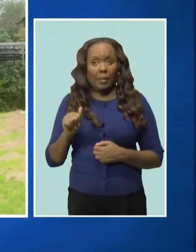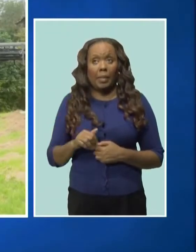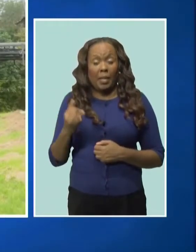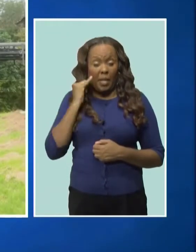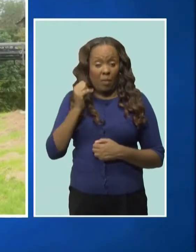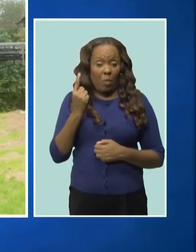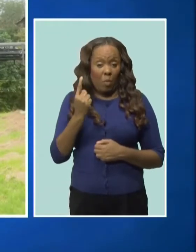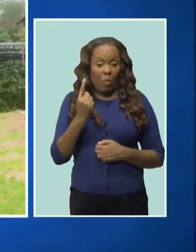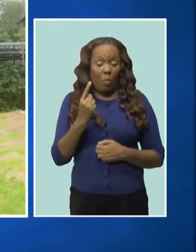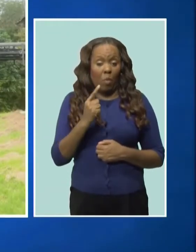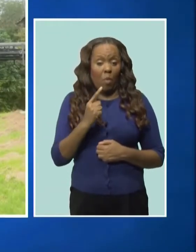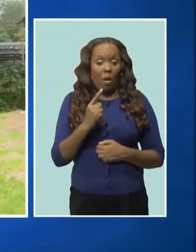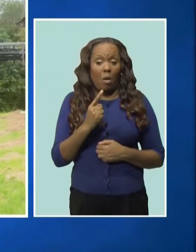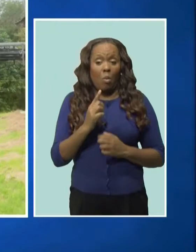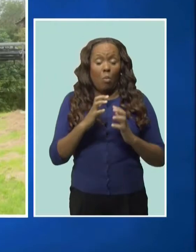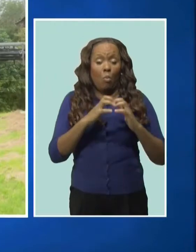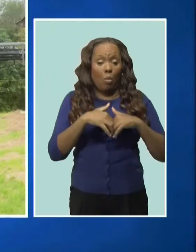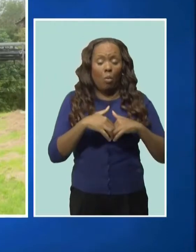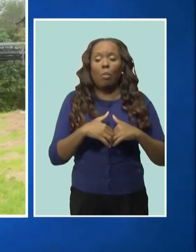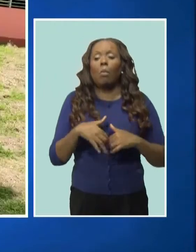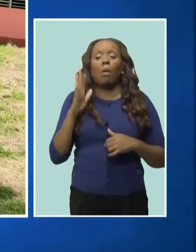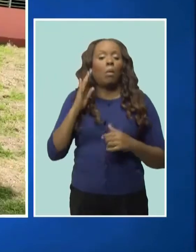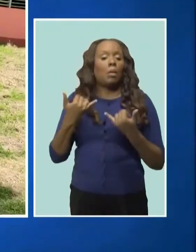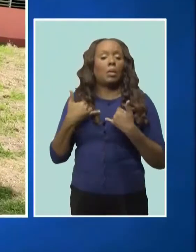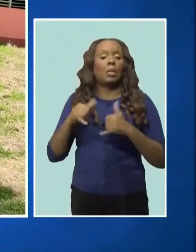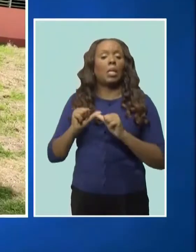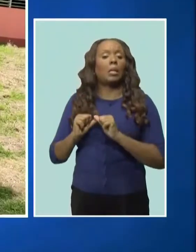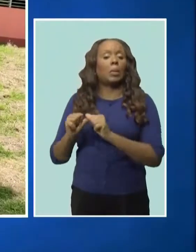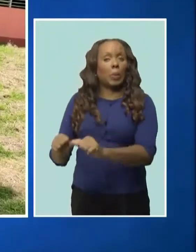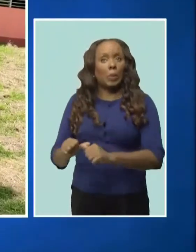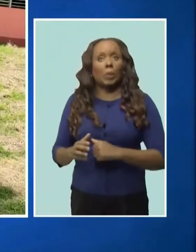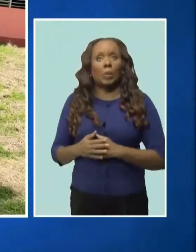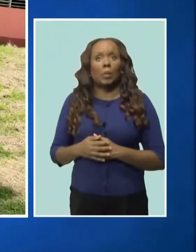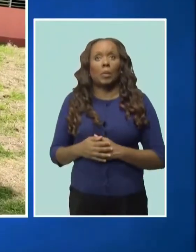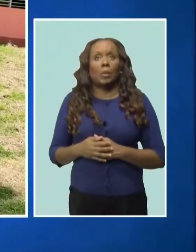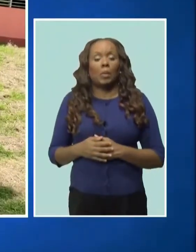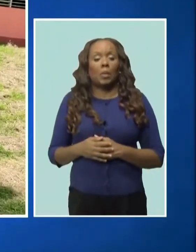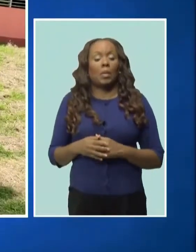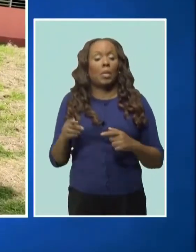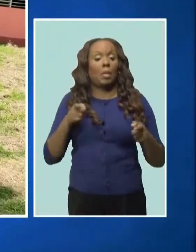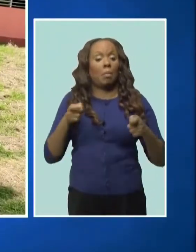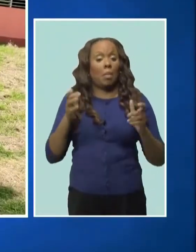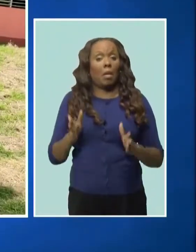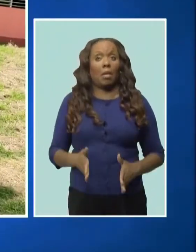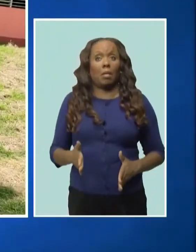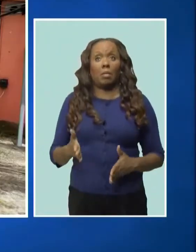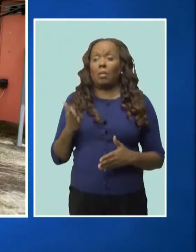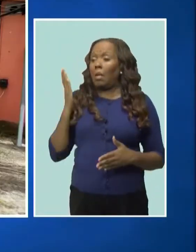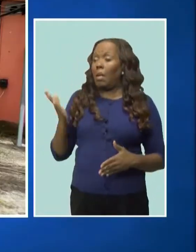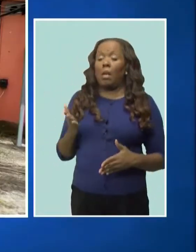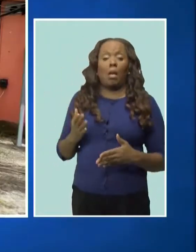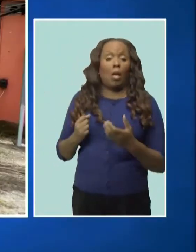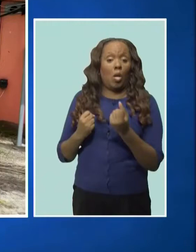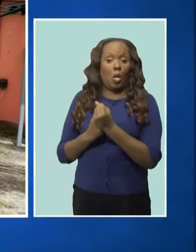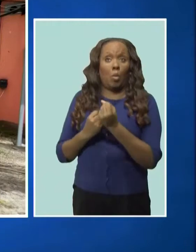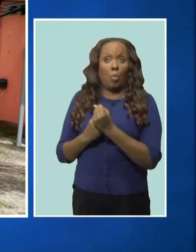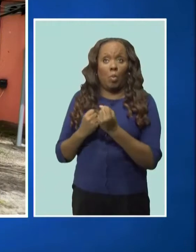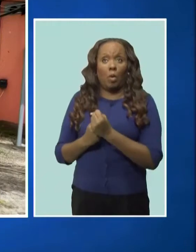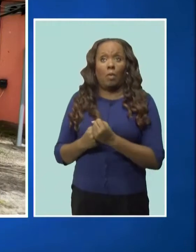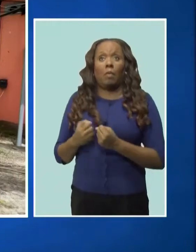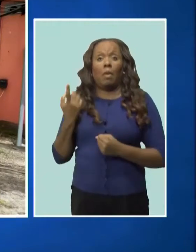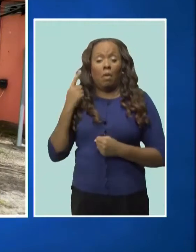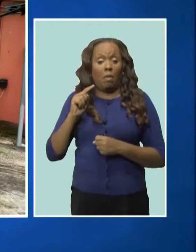backup system to ensure the continuity of service. The managers were among the team on the ground giving support to the